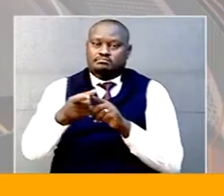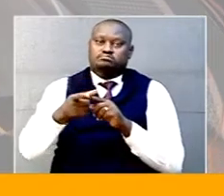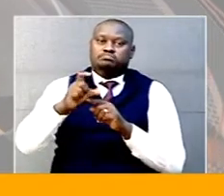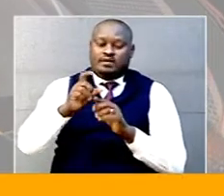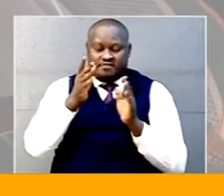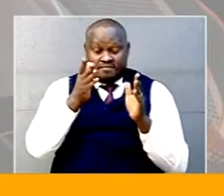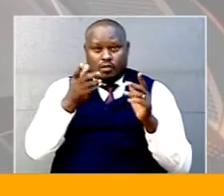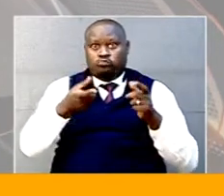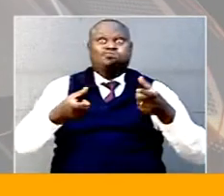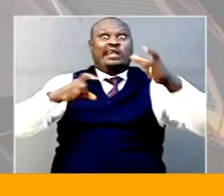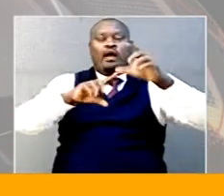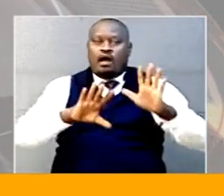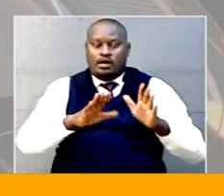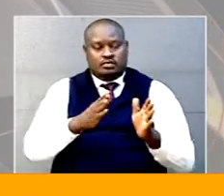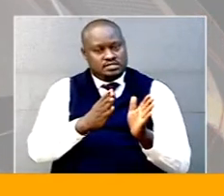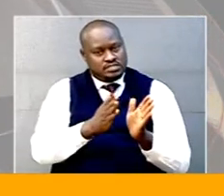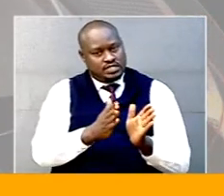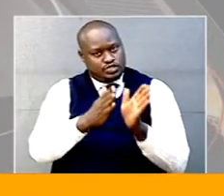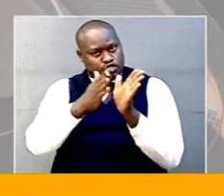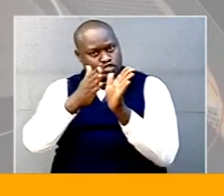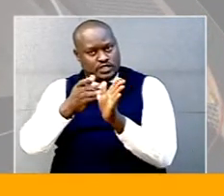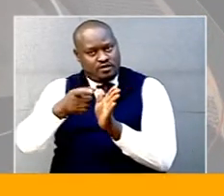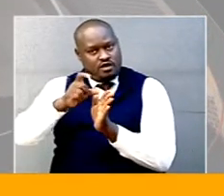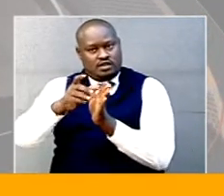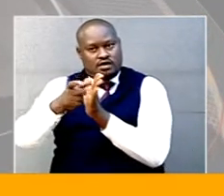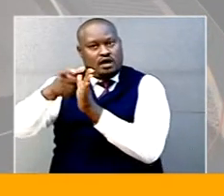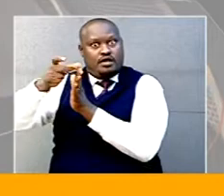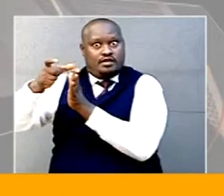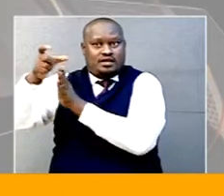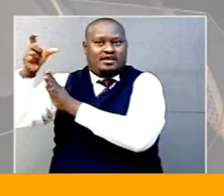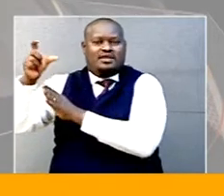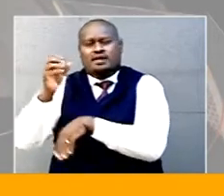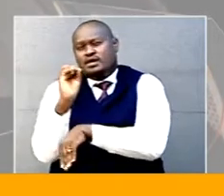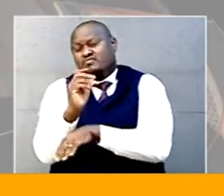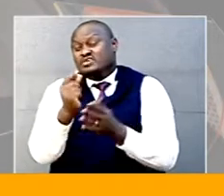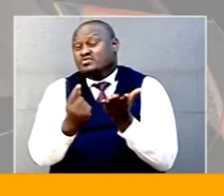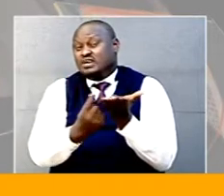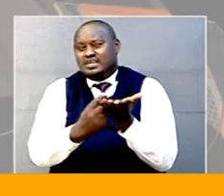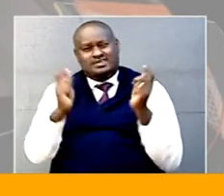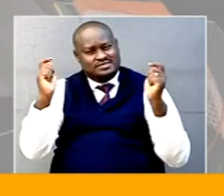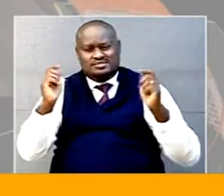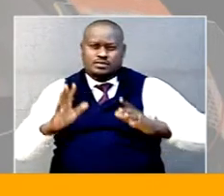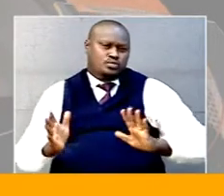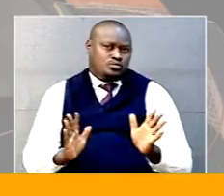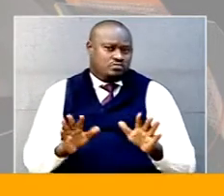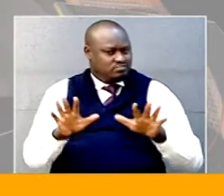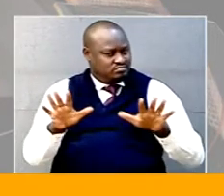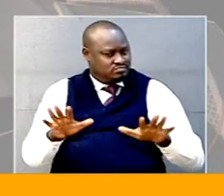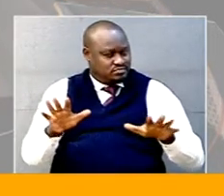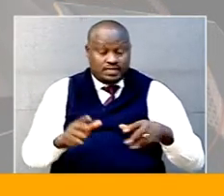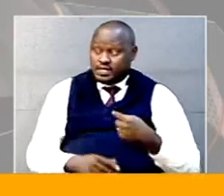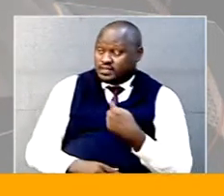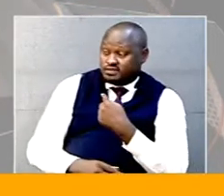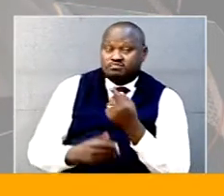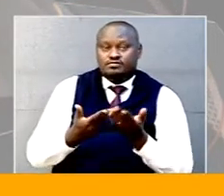phased manner and calls upon Ugandans to desist from industrial action. Mukasa was addressing journalists about the